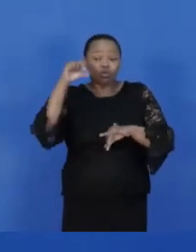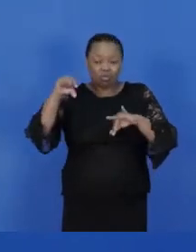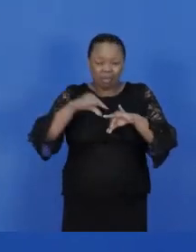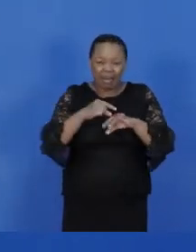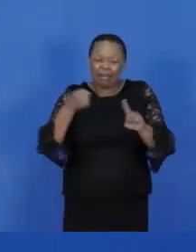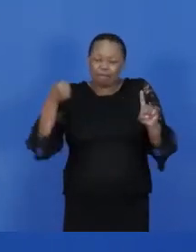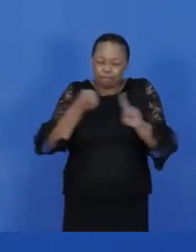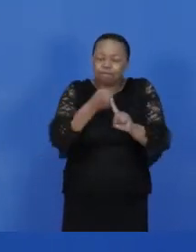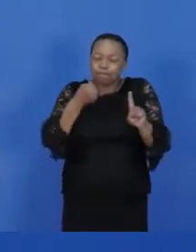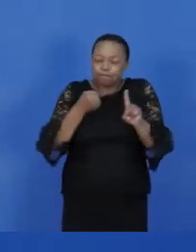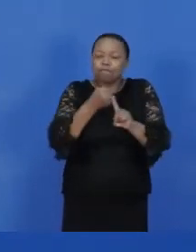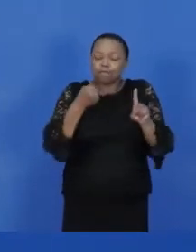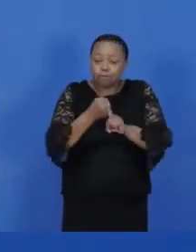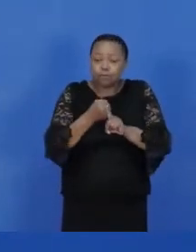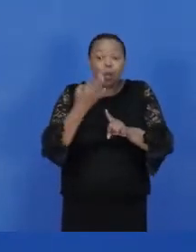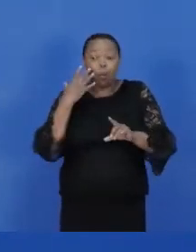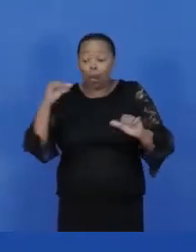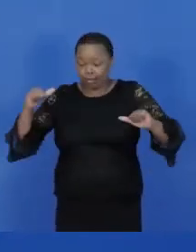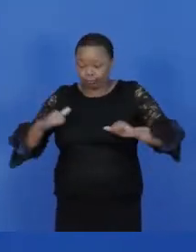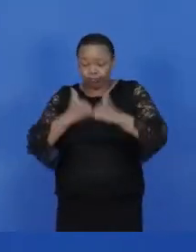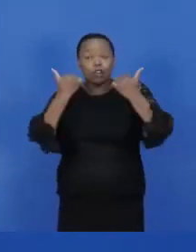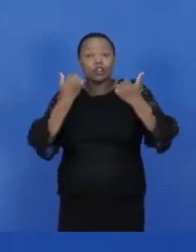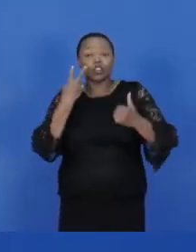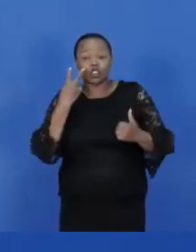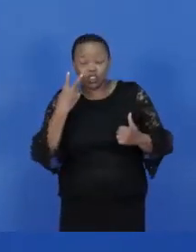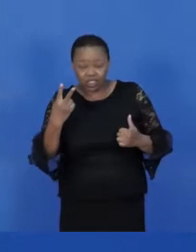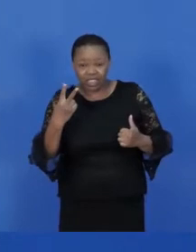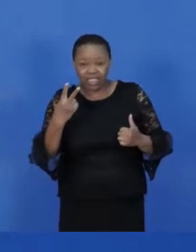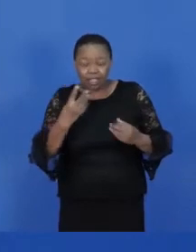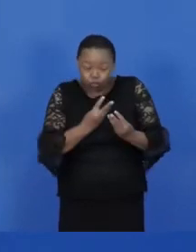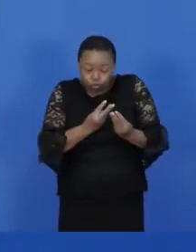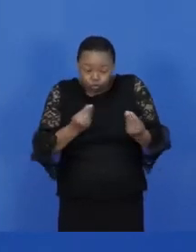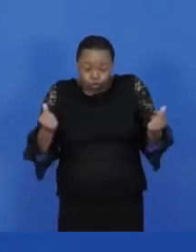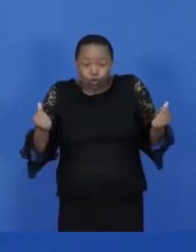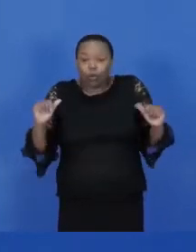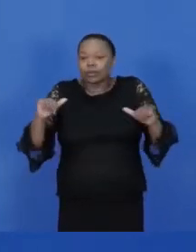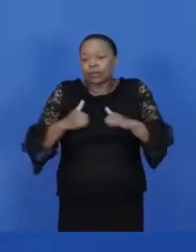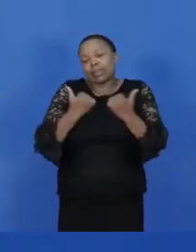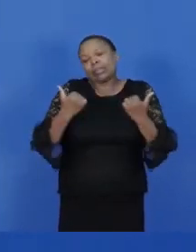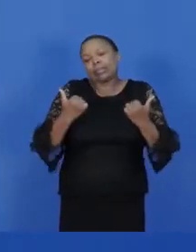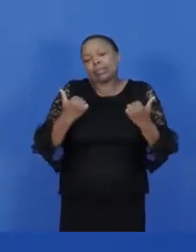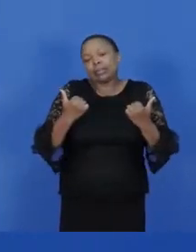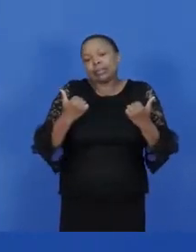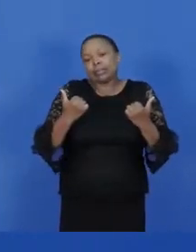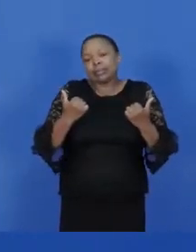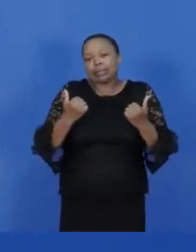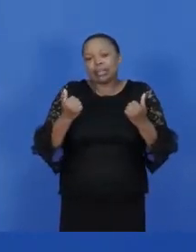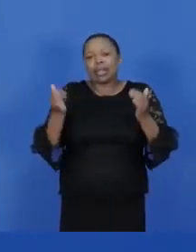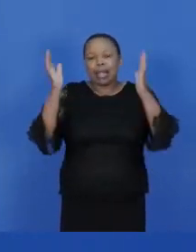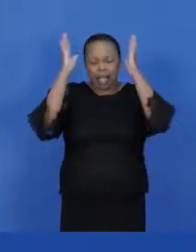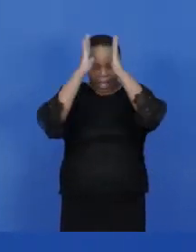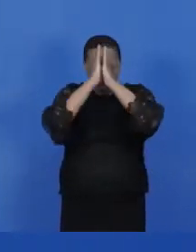marriage. And the challenges you see, when you see them, deal with those challenges. Be humbled. One of the things that makes